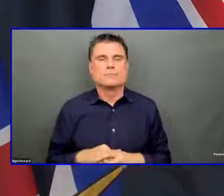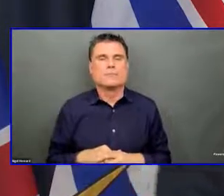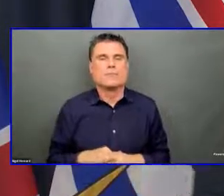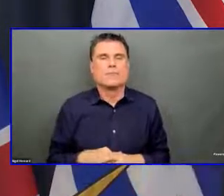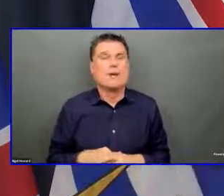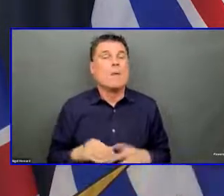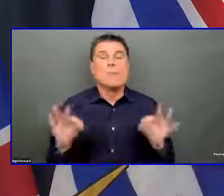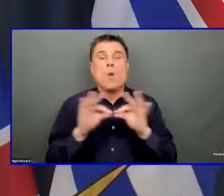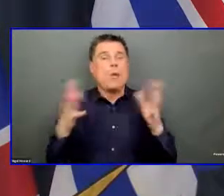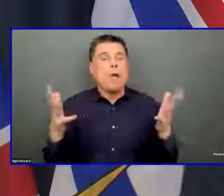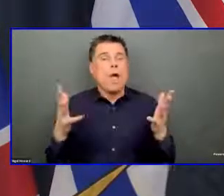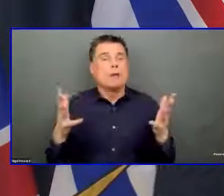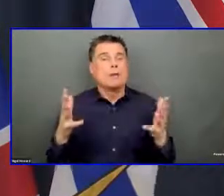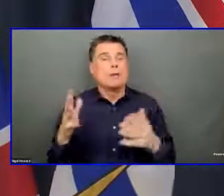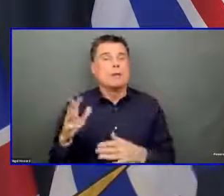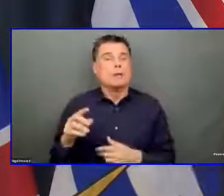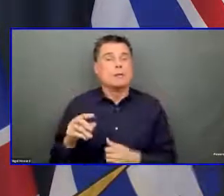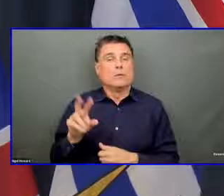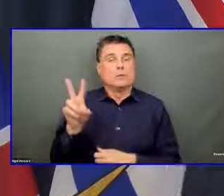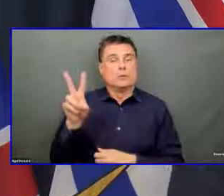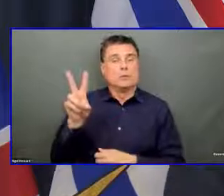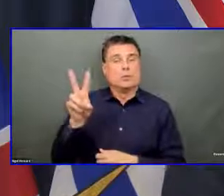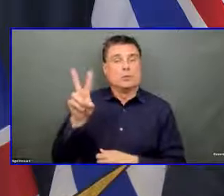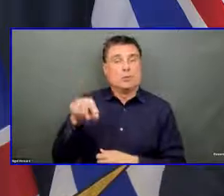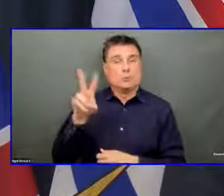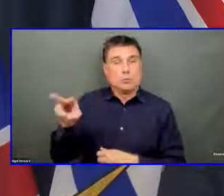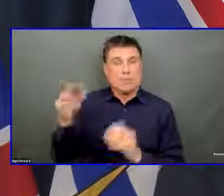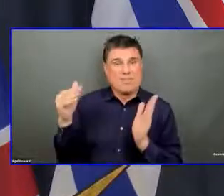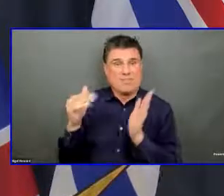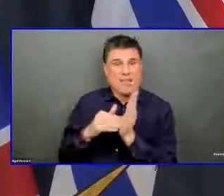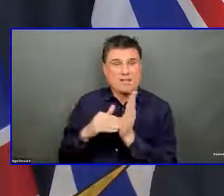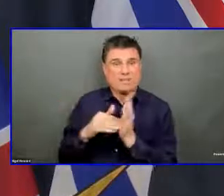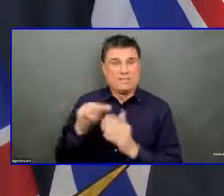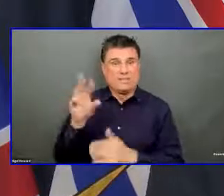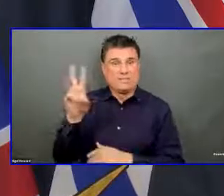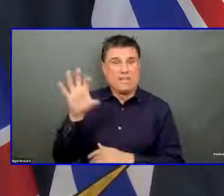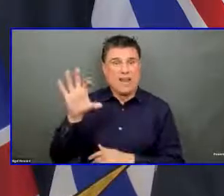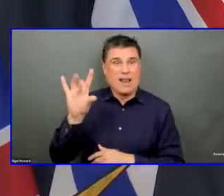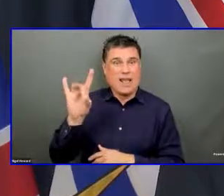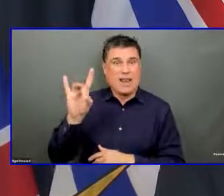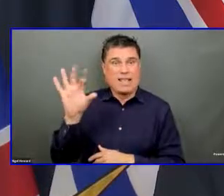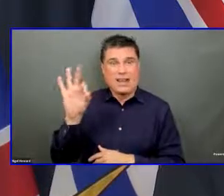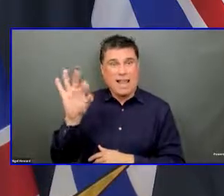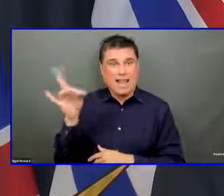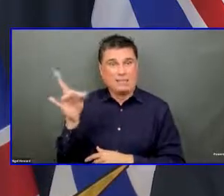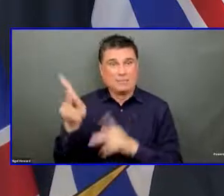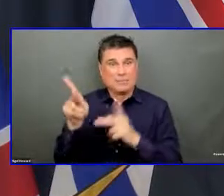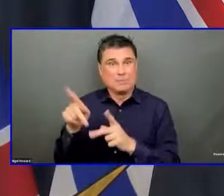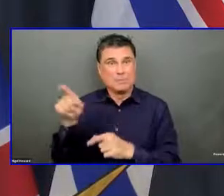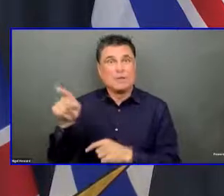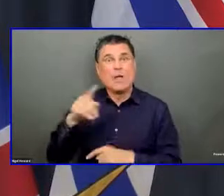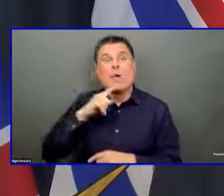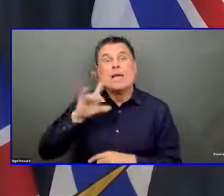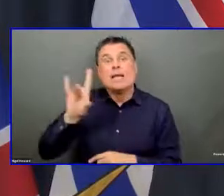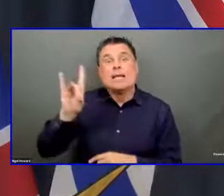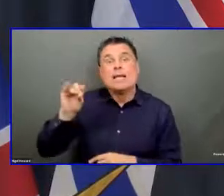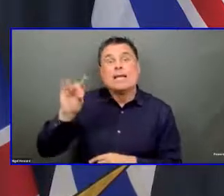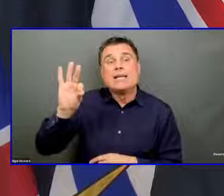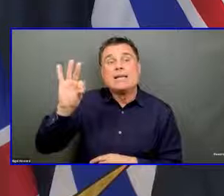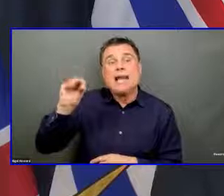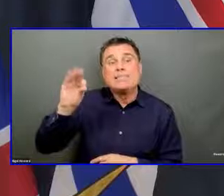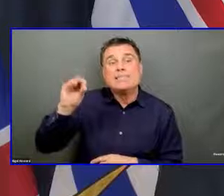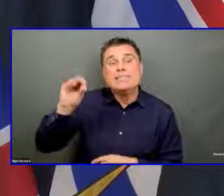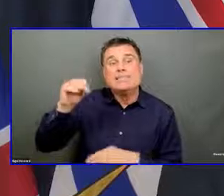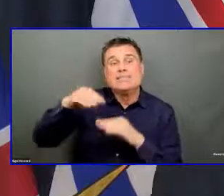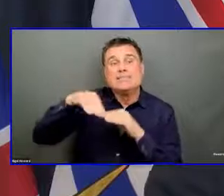22,698 people over the age of 90 so far in phase 1 and phase 2 of our immunization plan have been immunized,